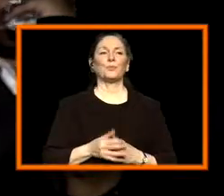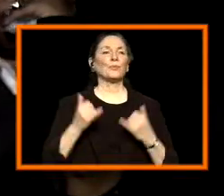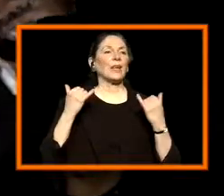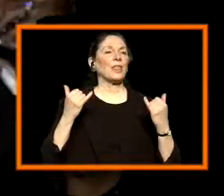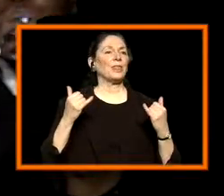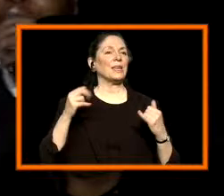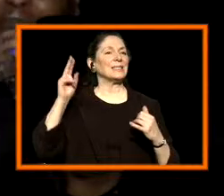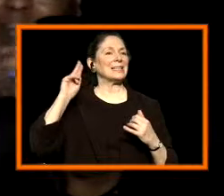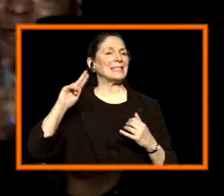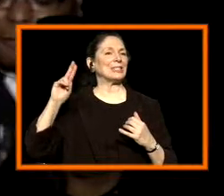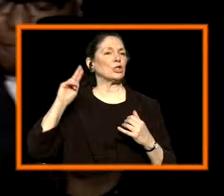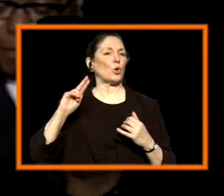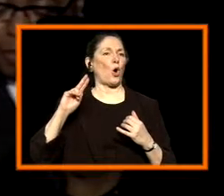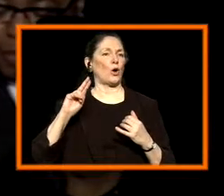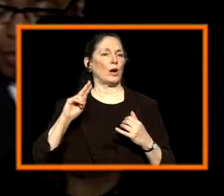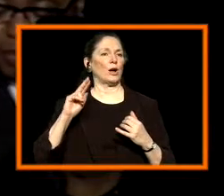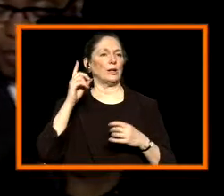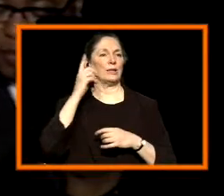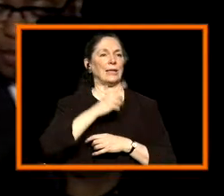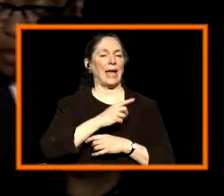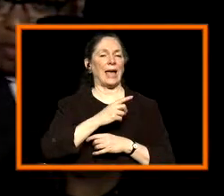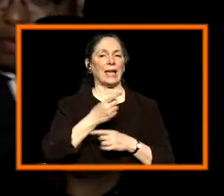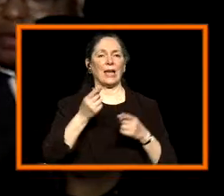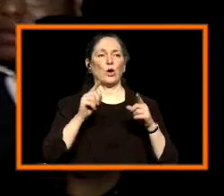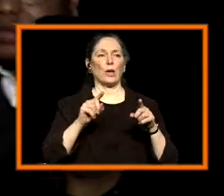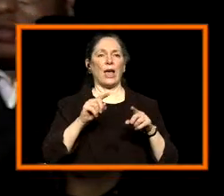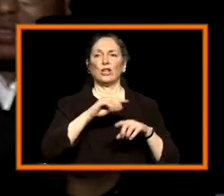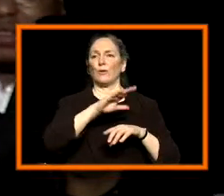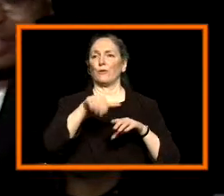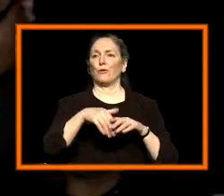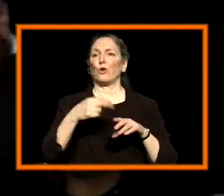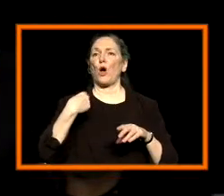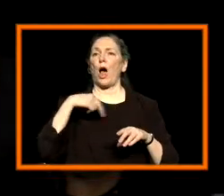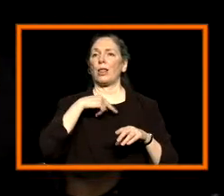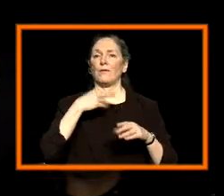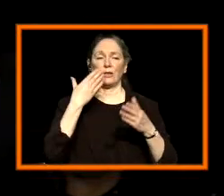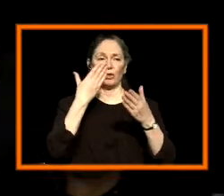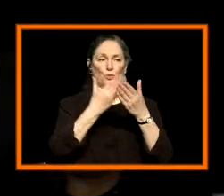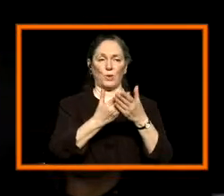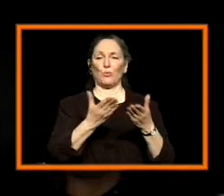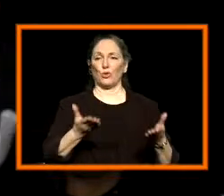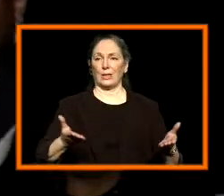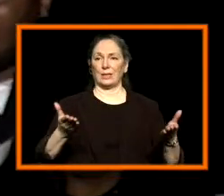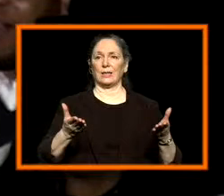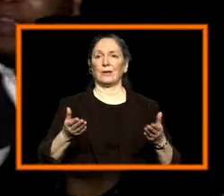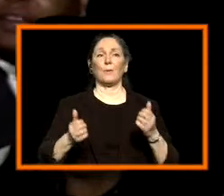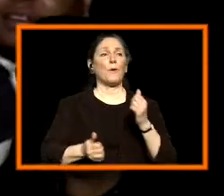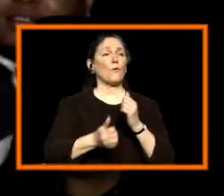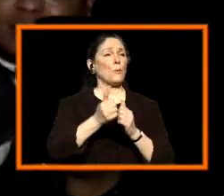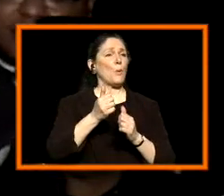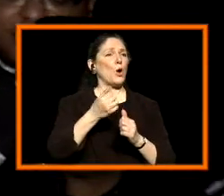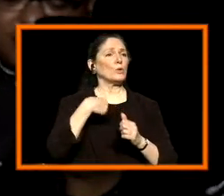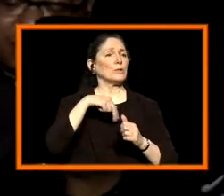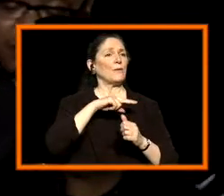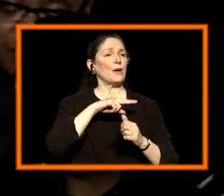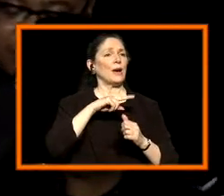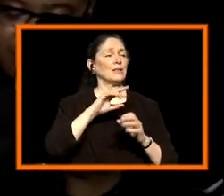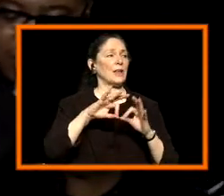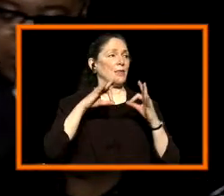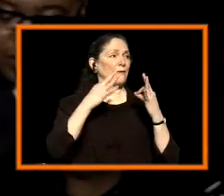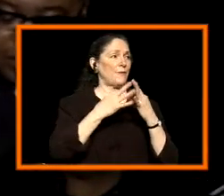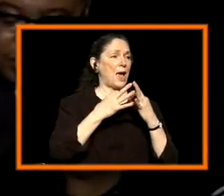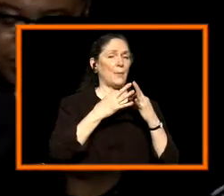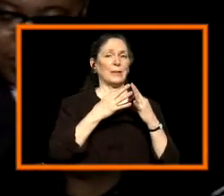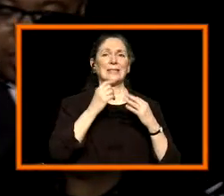This is a historical day and occasion for all of us to be present. For most of us and our